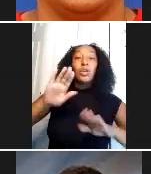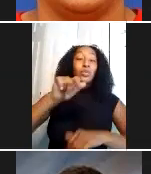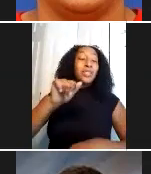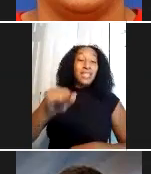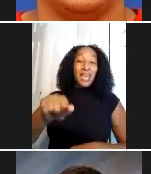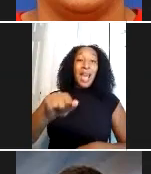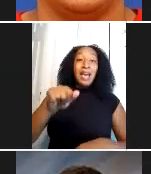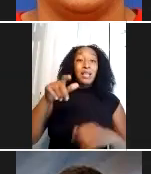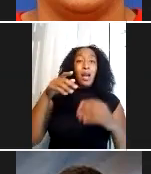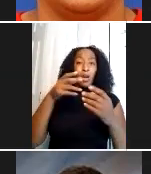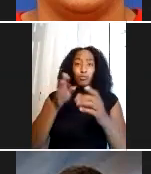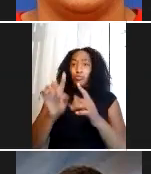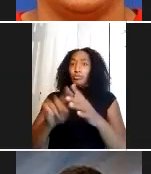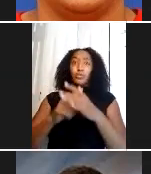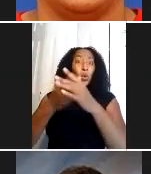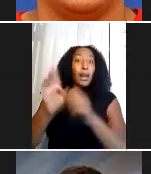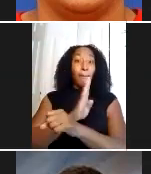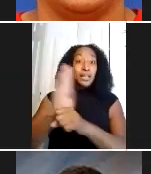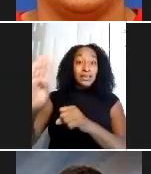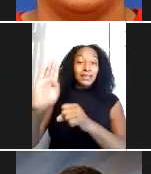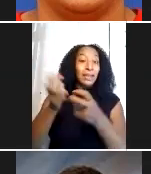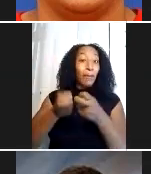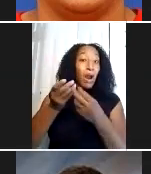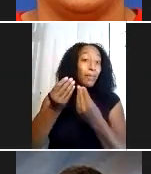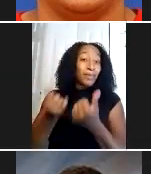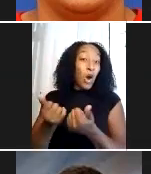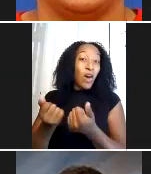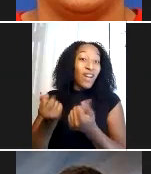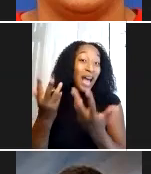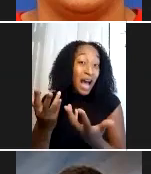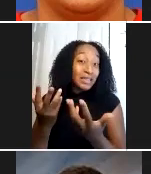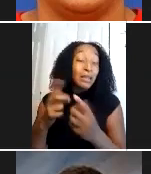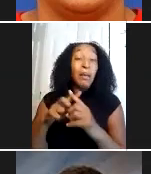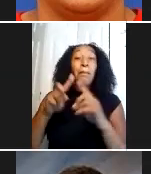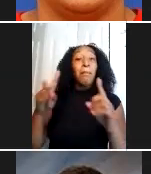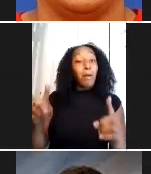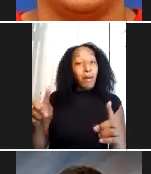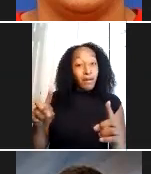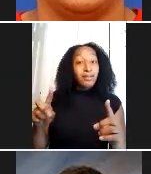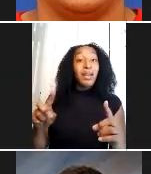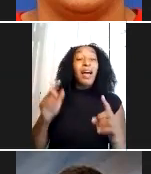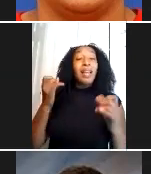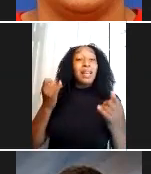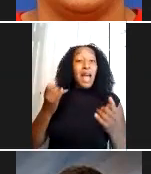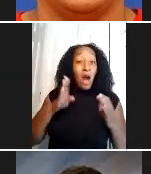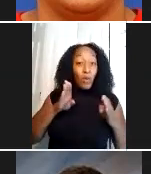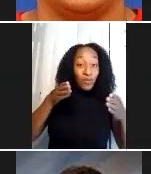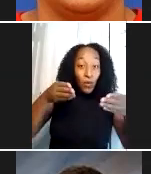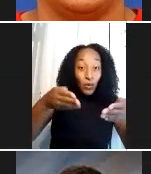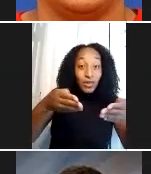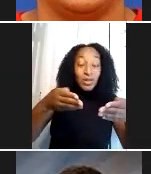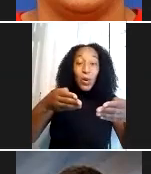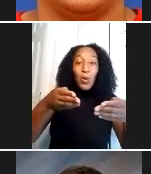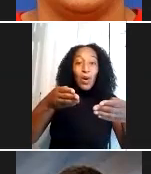solving process. But we're looking at the problem solving process that's customized or tailor